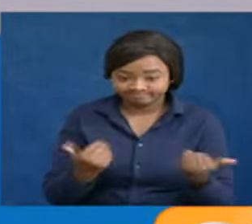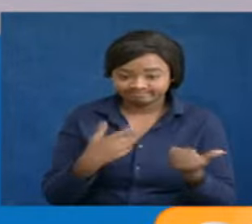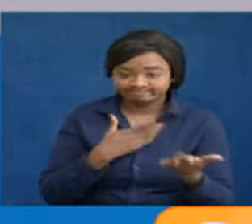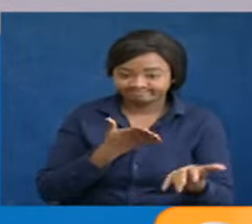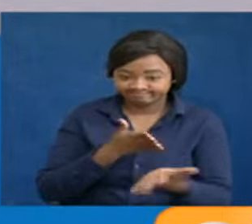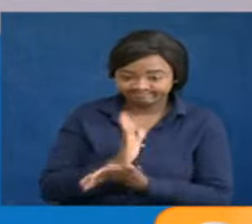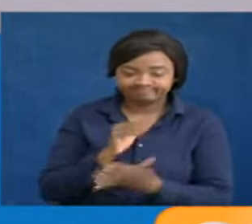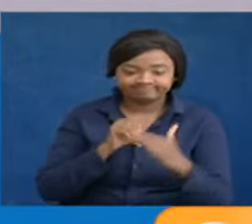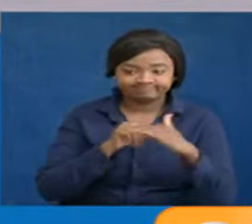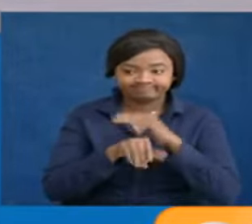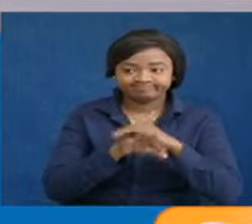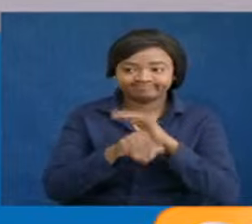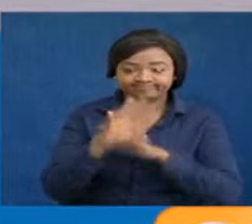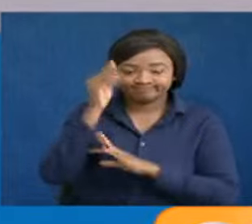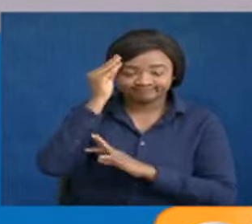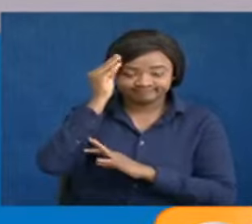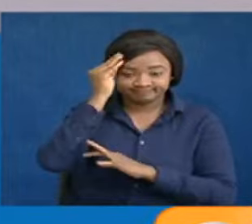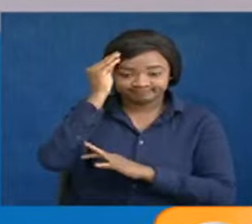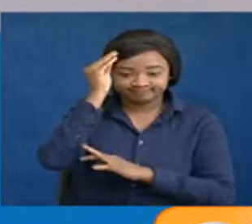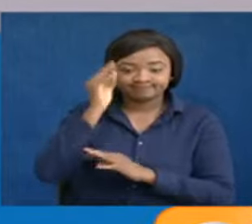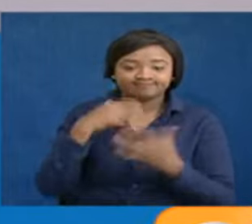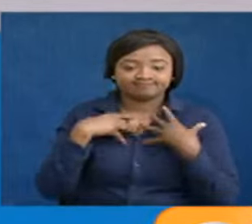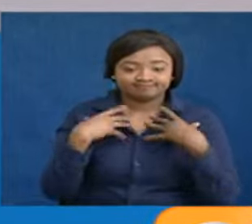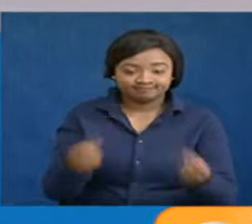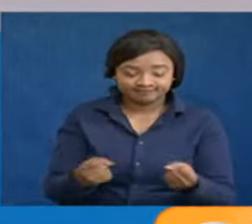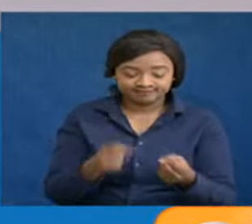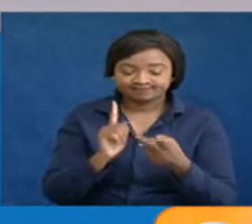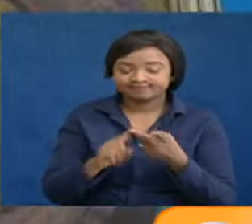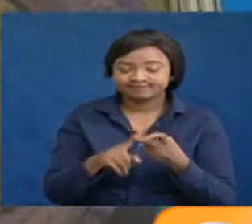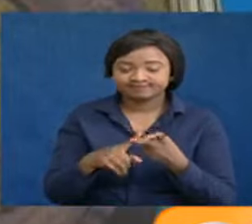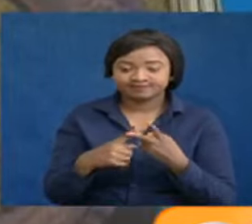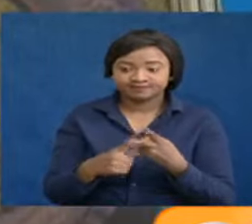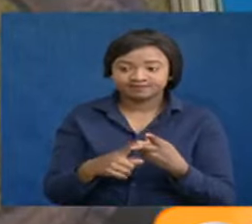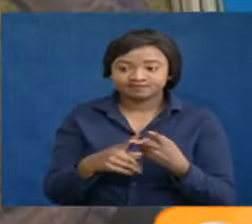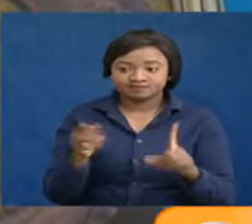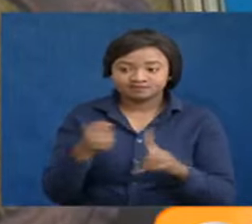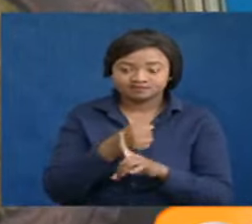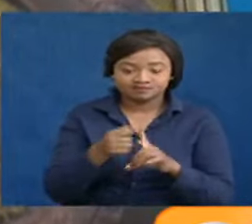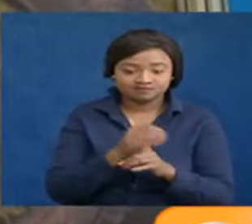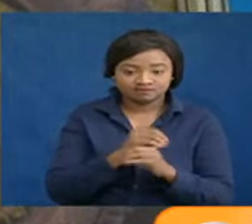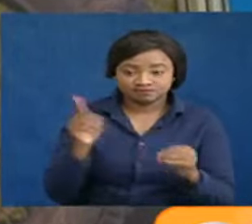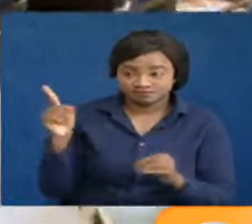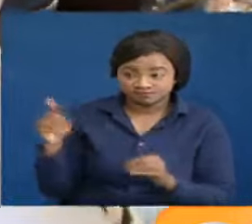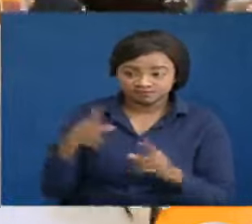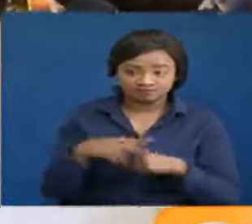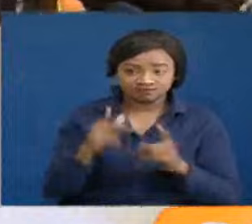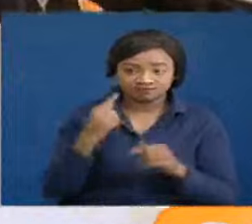education, healthcare, and a life free from violence and exploitation, was adopted 35 years ago.